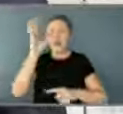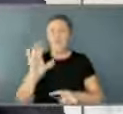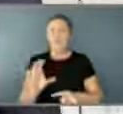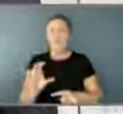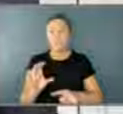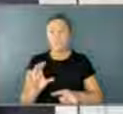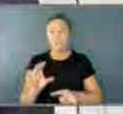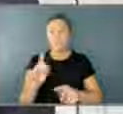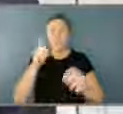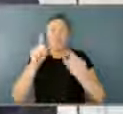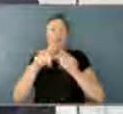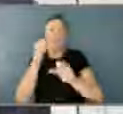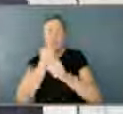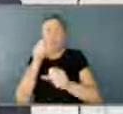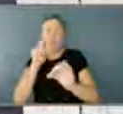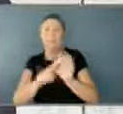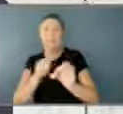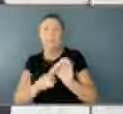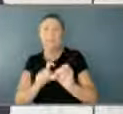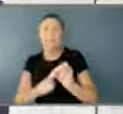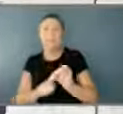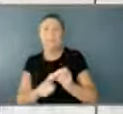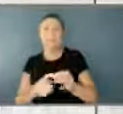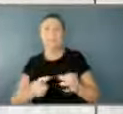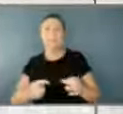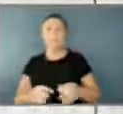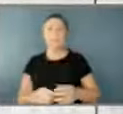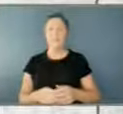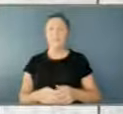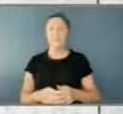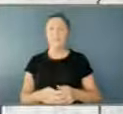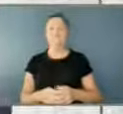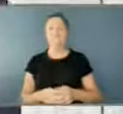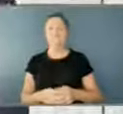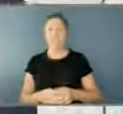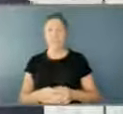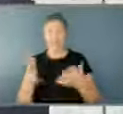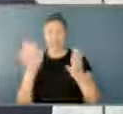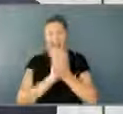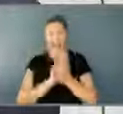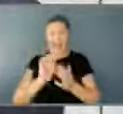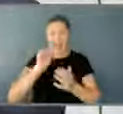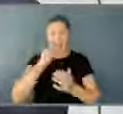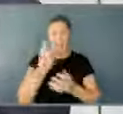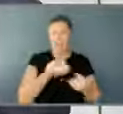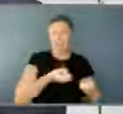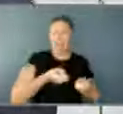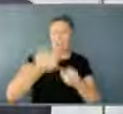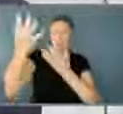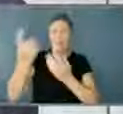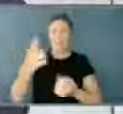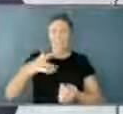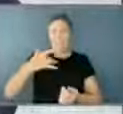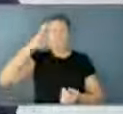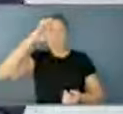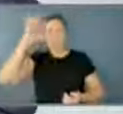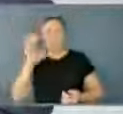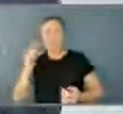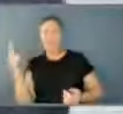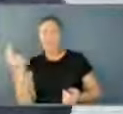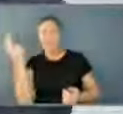the east coast in major cities, how do you propose getting the Pfizer vaccine to vulnerable people in those remote communities? Well, I would